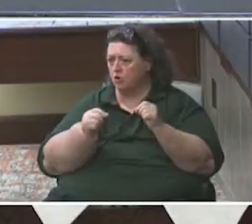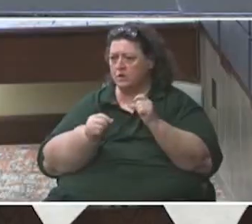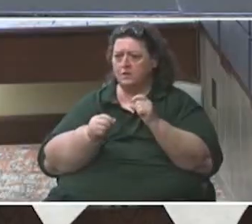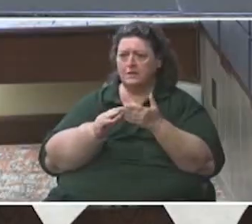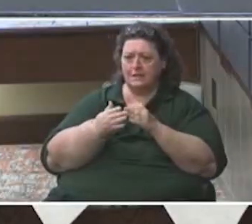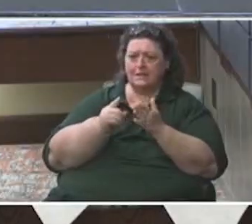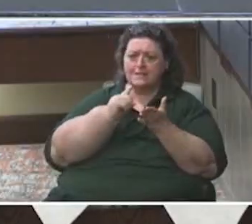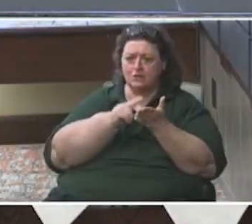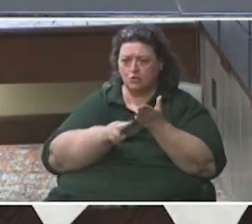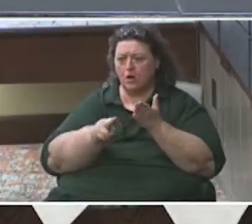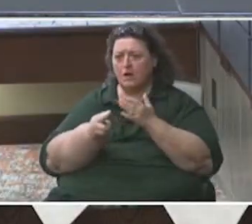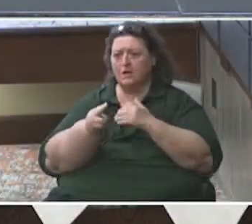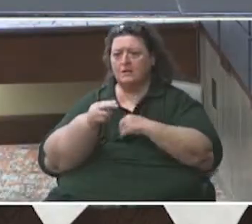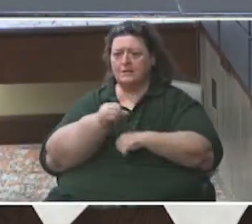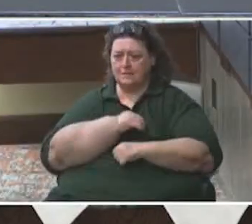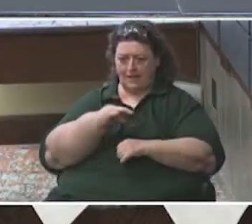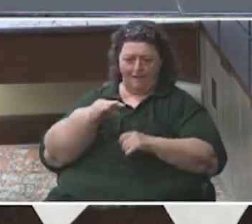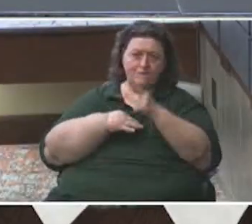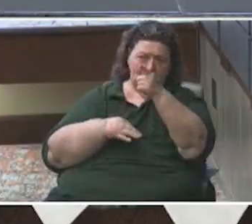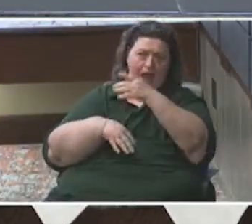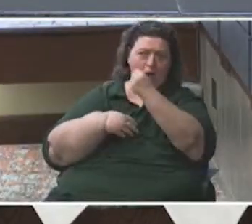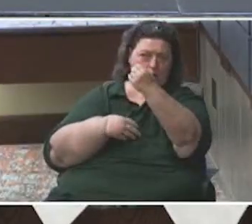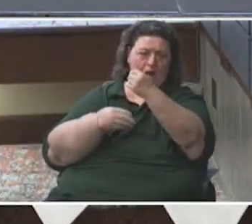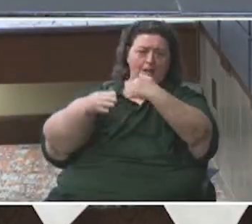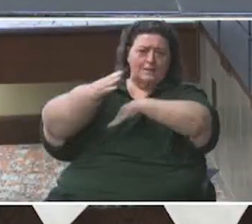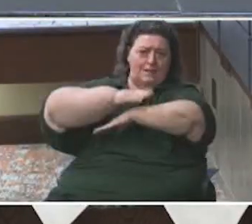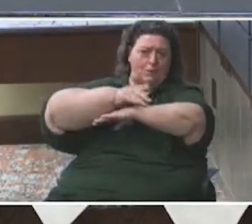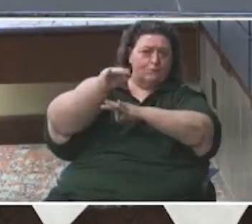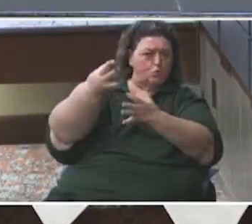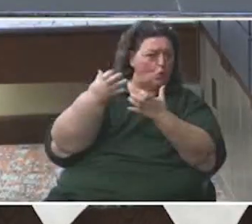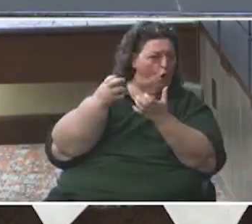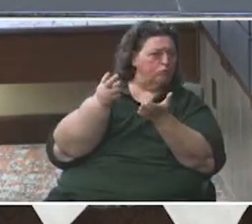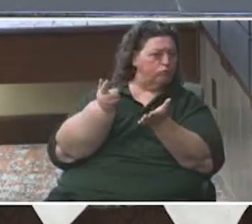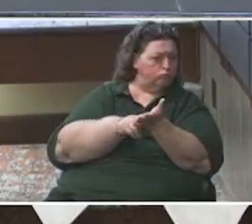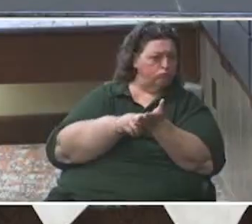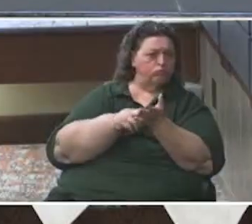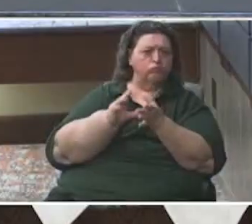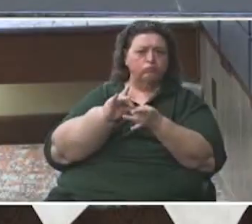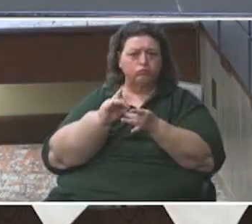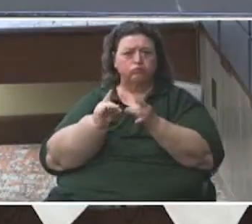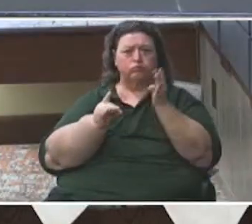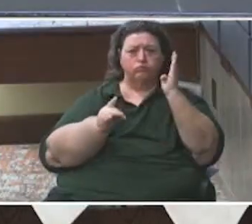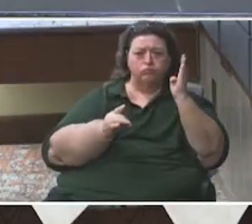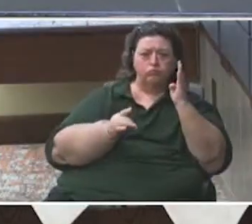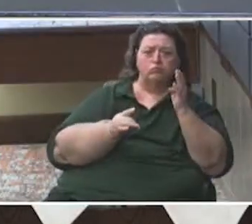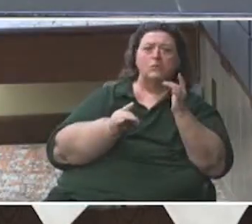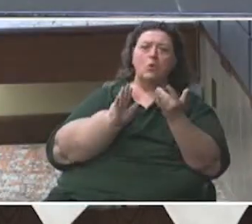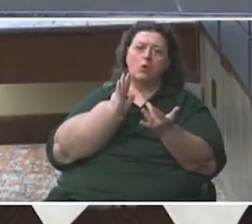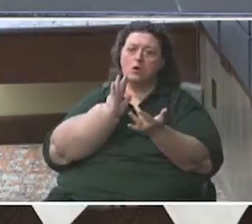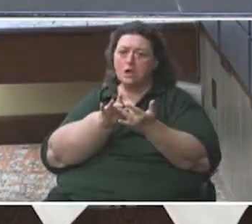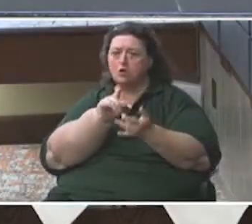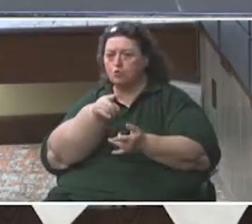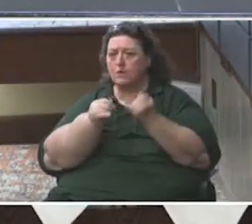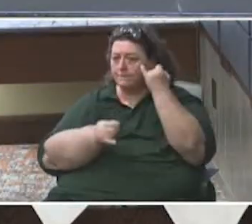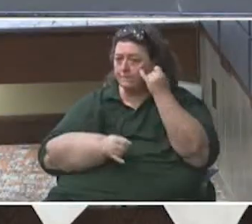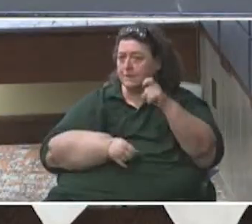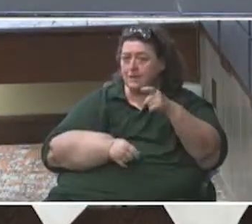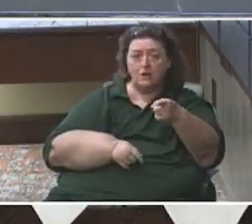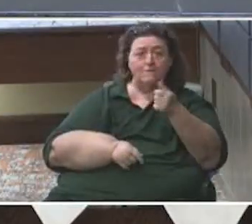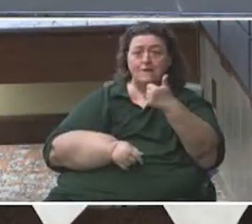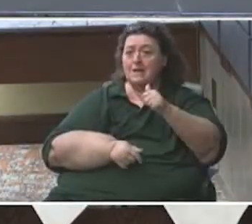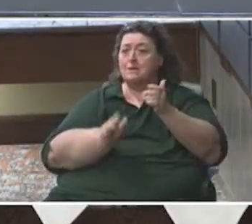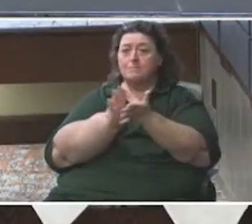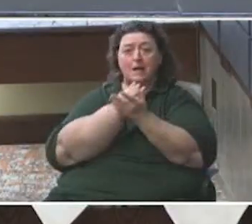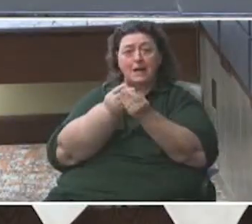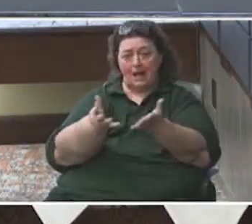at the registration table outside of the auditorium to provide registration information so that staff can contact you if necessary. If you have handouts,